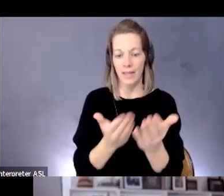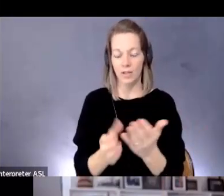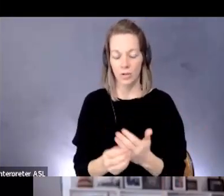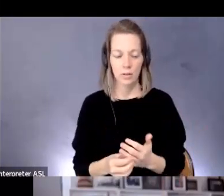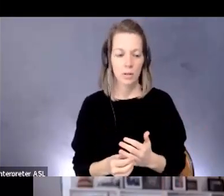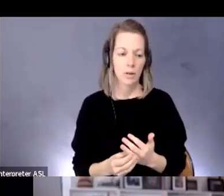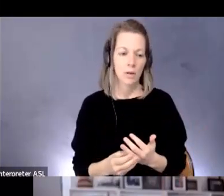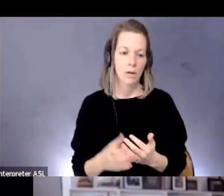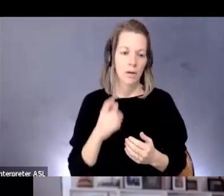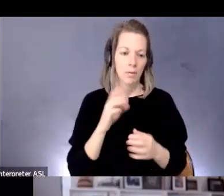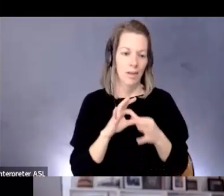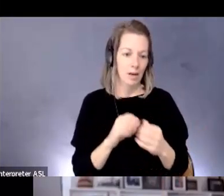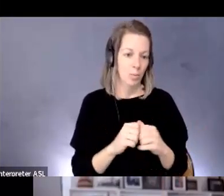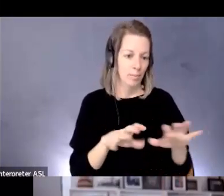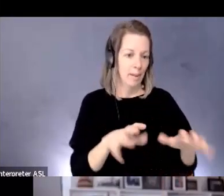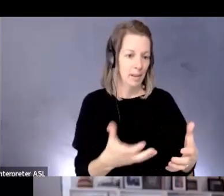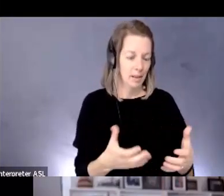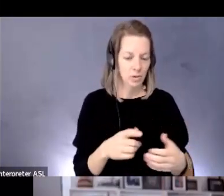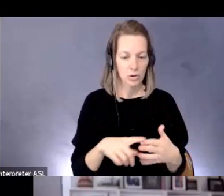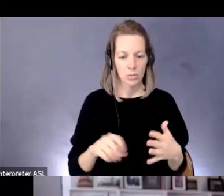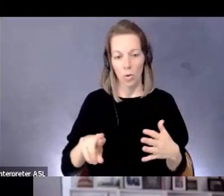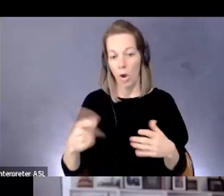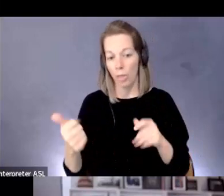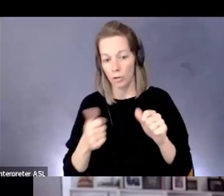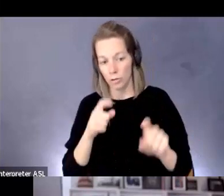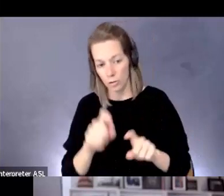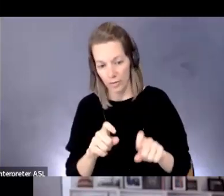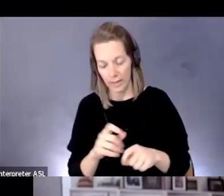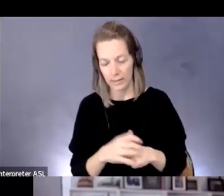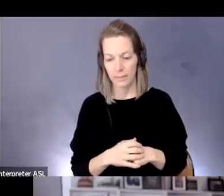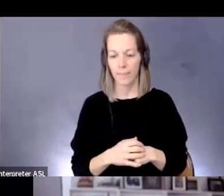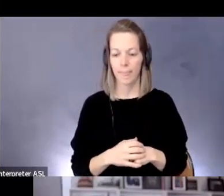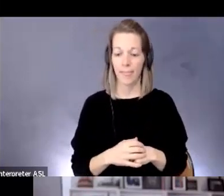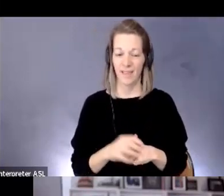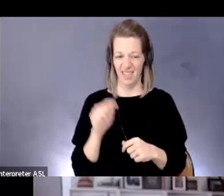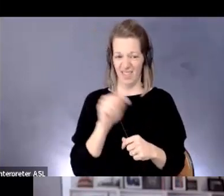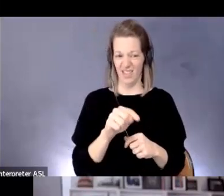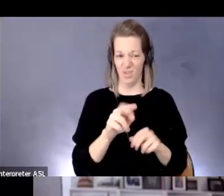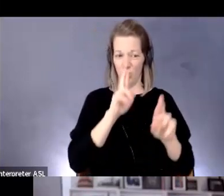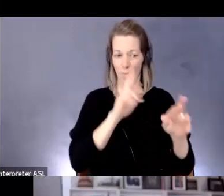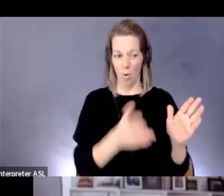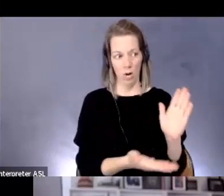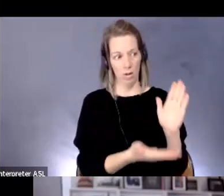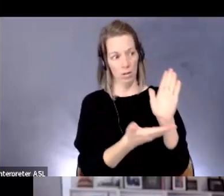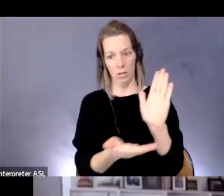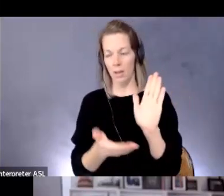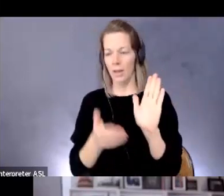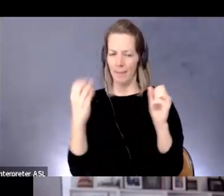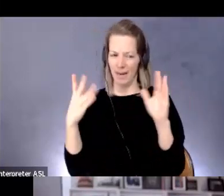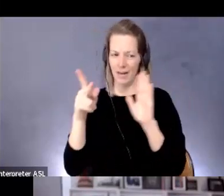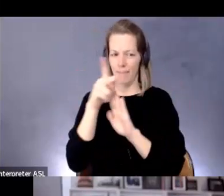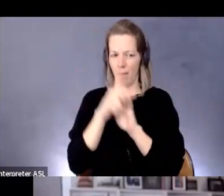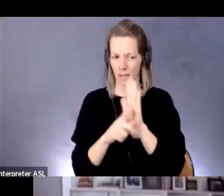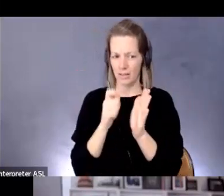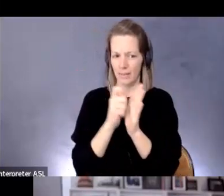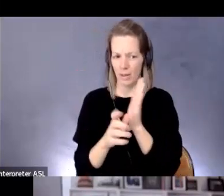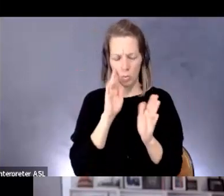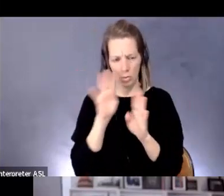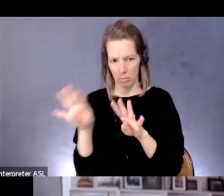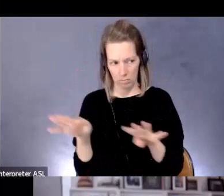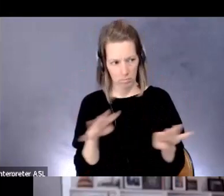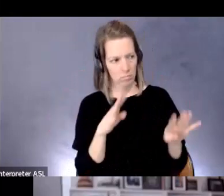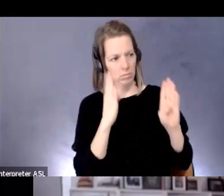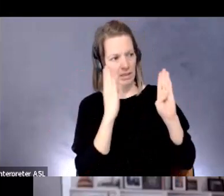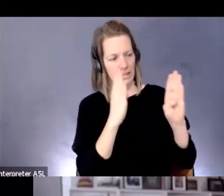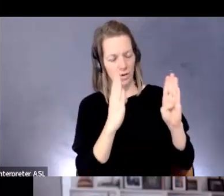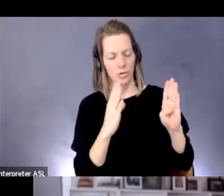population and other surveys. And I have no doubt that this report is going to garner attention from policymakers and lead to